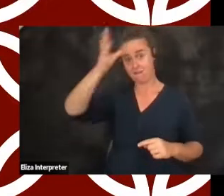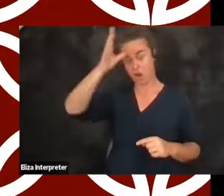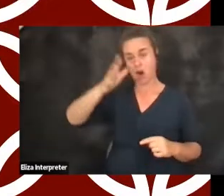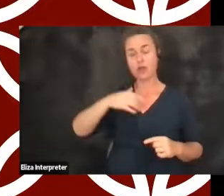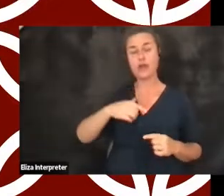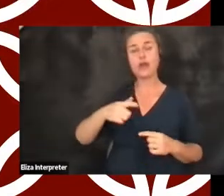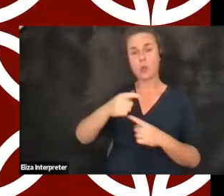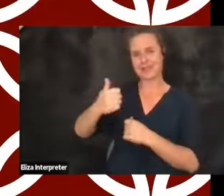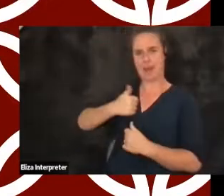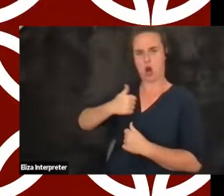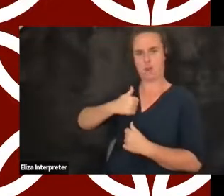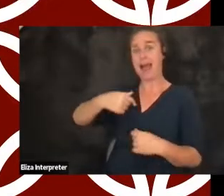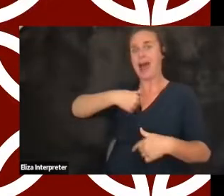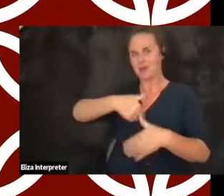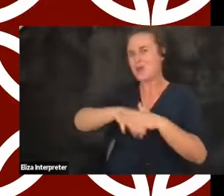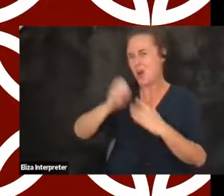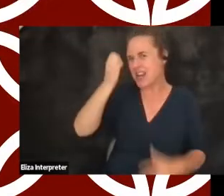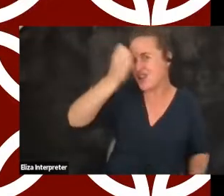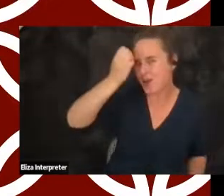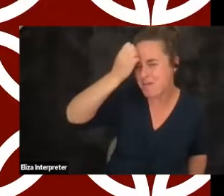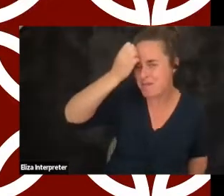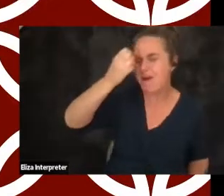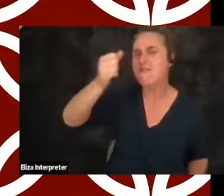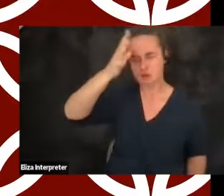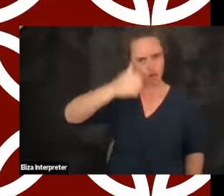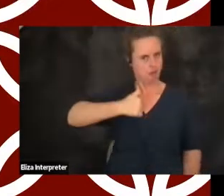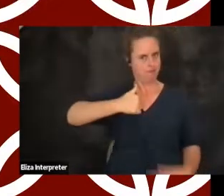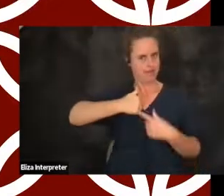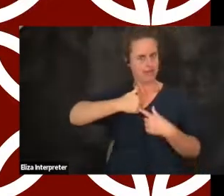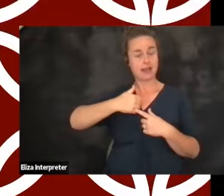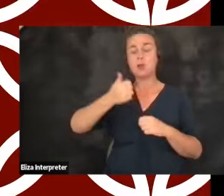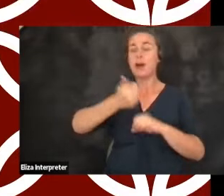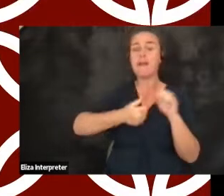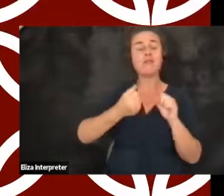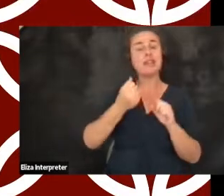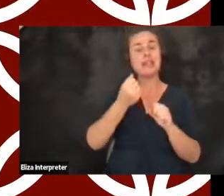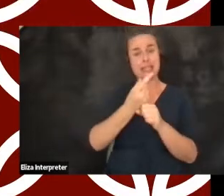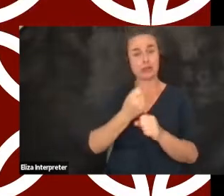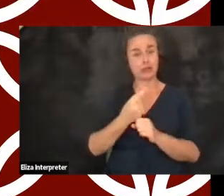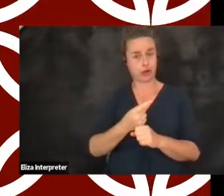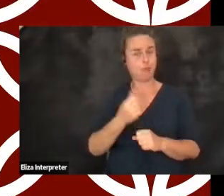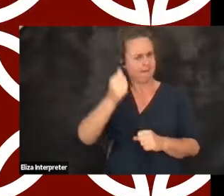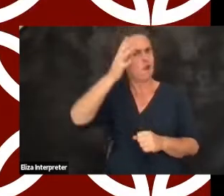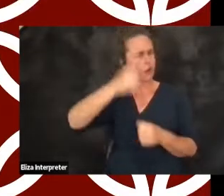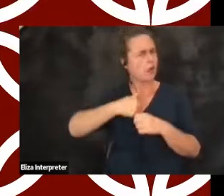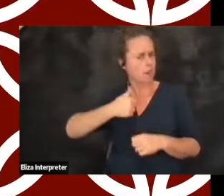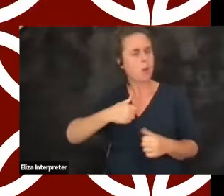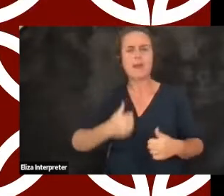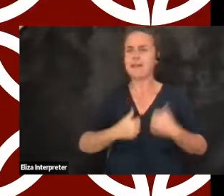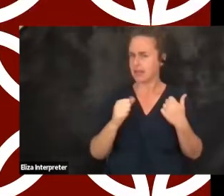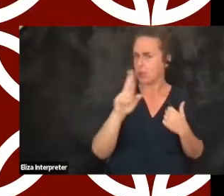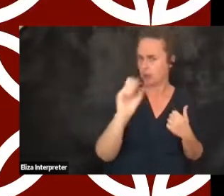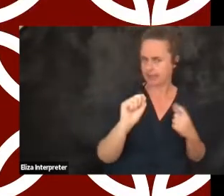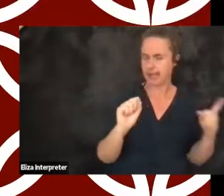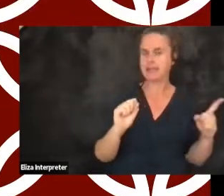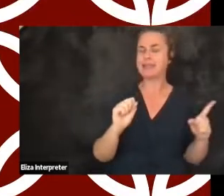in Europe, but every year that my dad was in the Army and we lived in the United States,